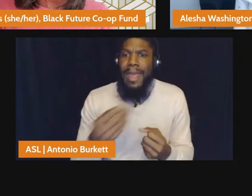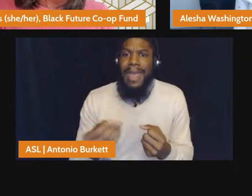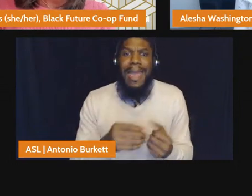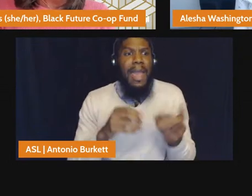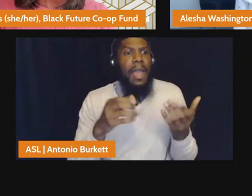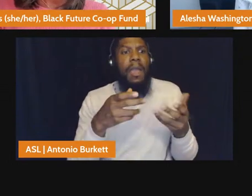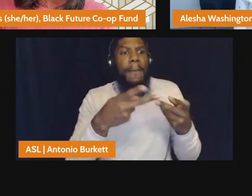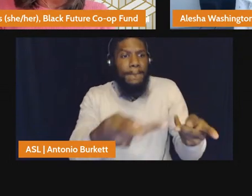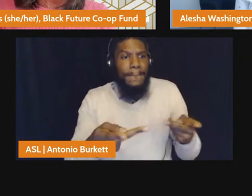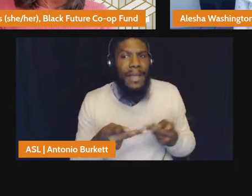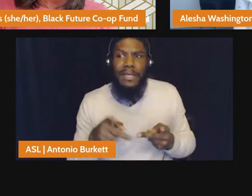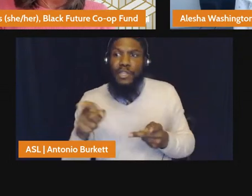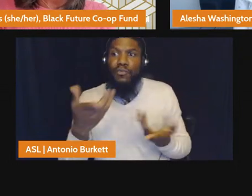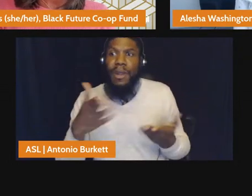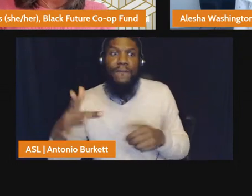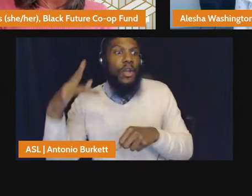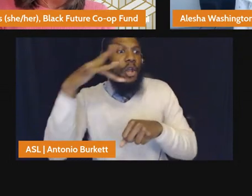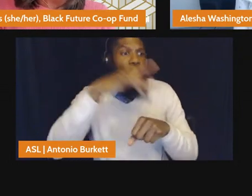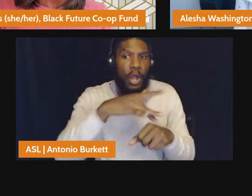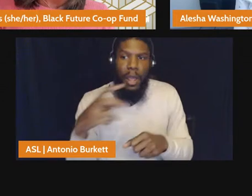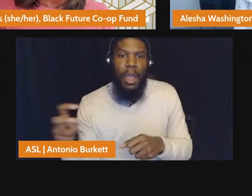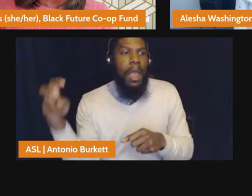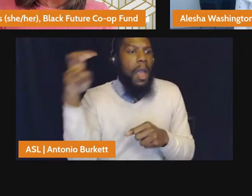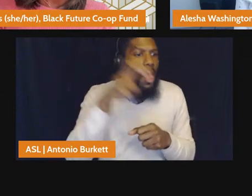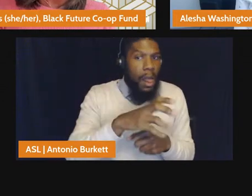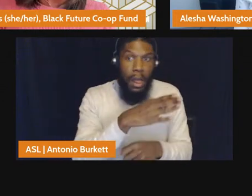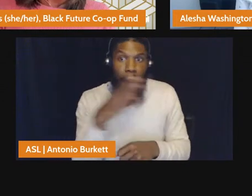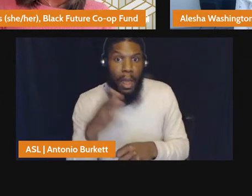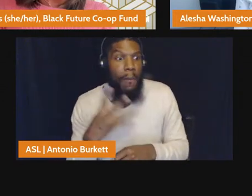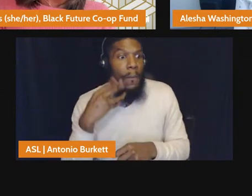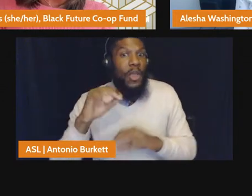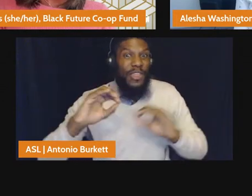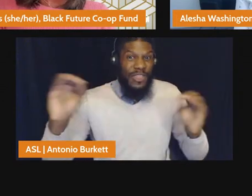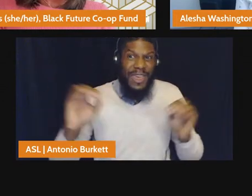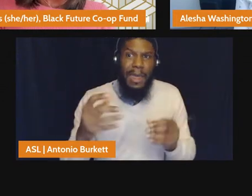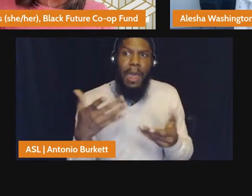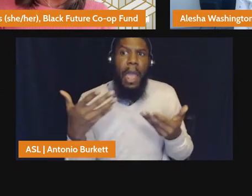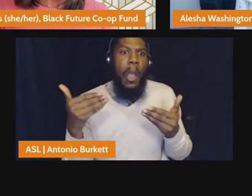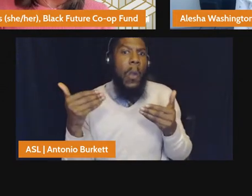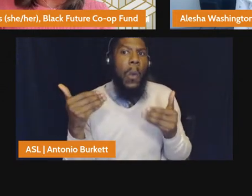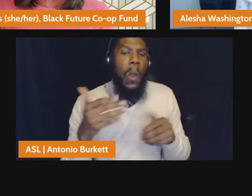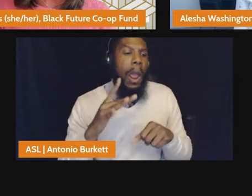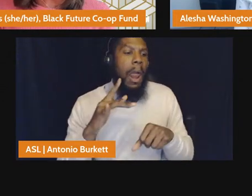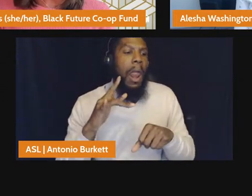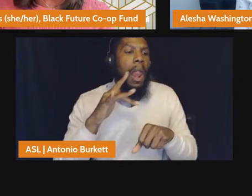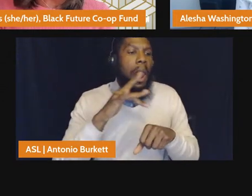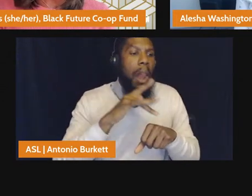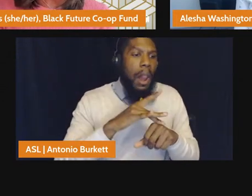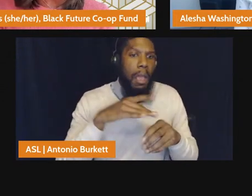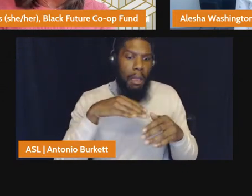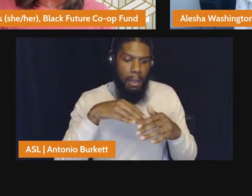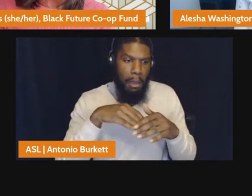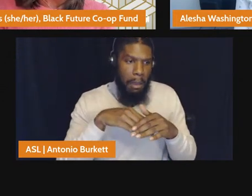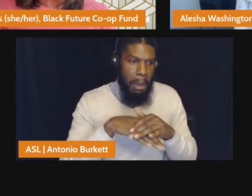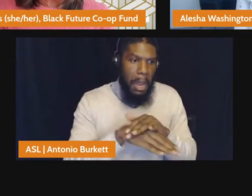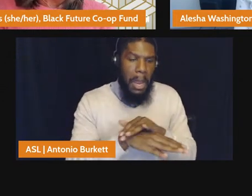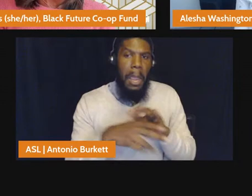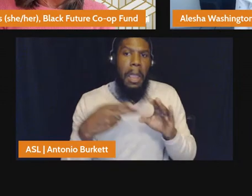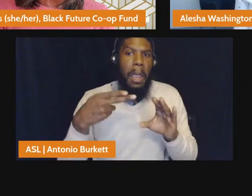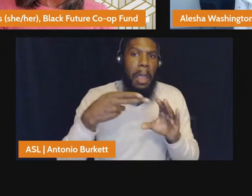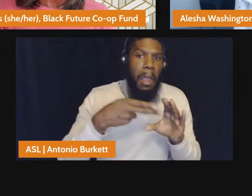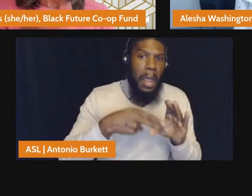that are different. And I encourage us all to do that, myself included, that you can go ahead and do things a little